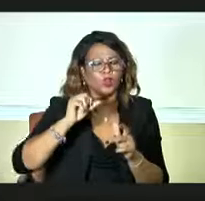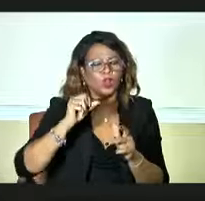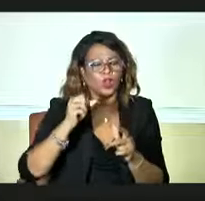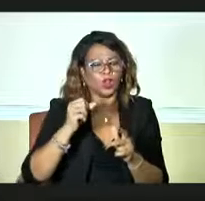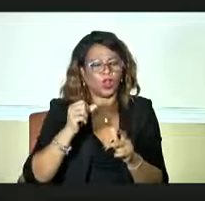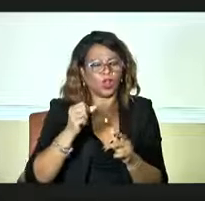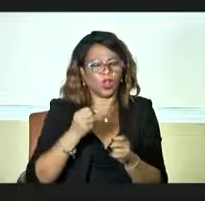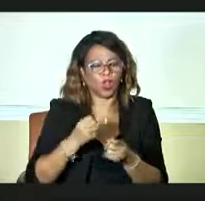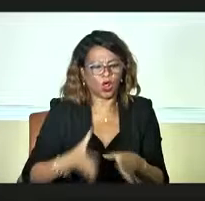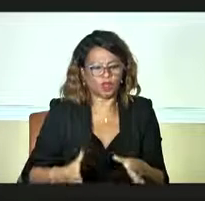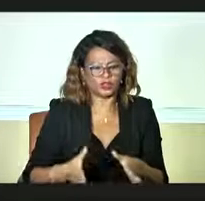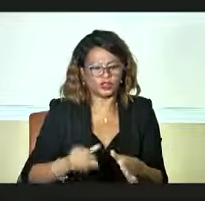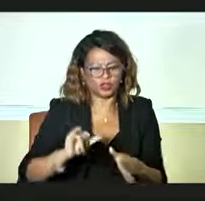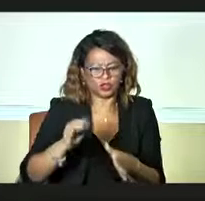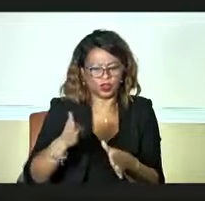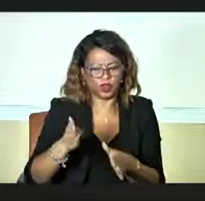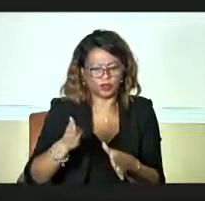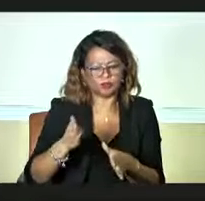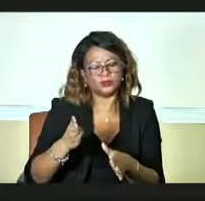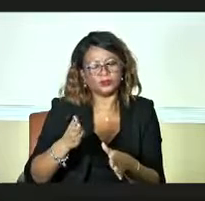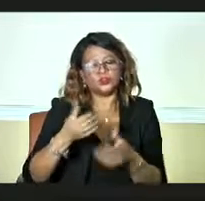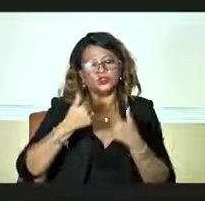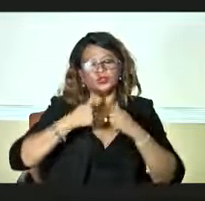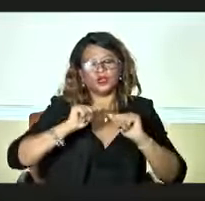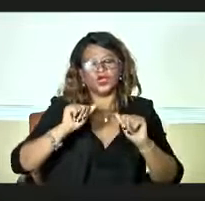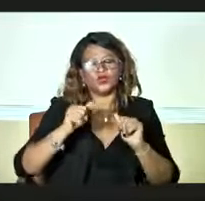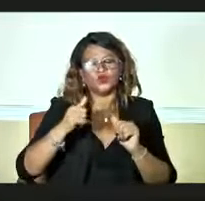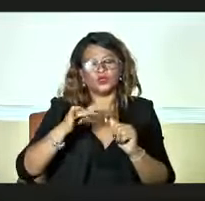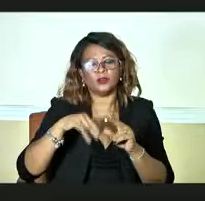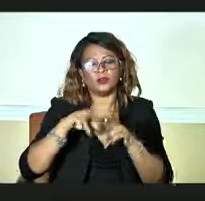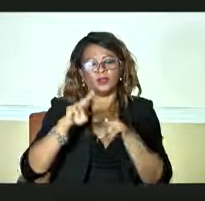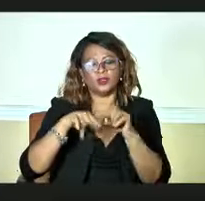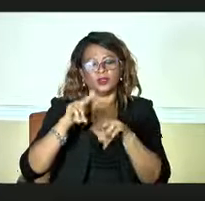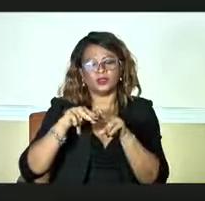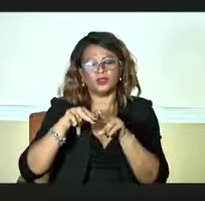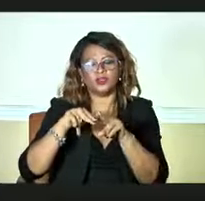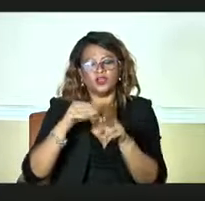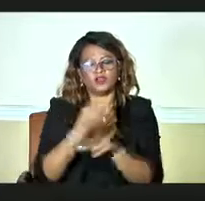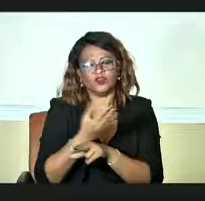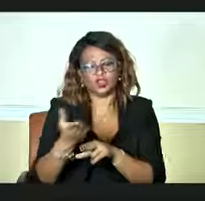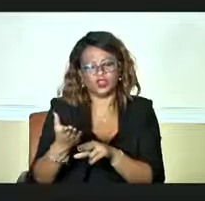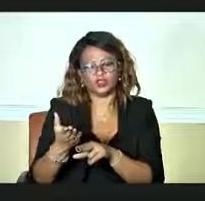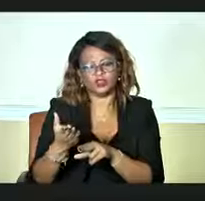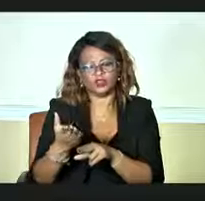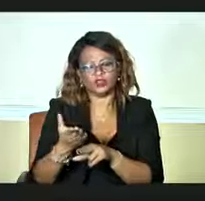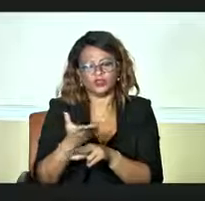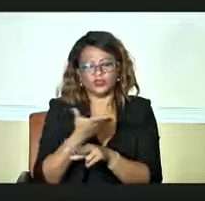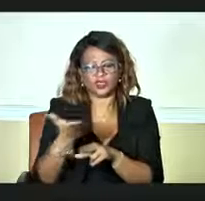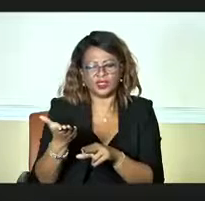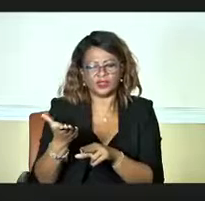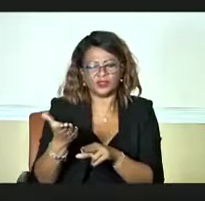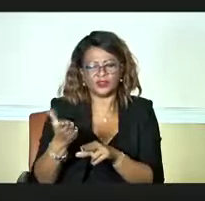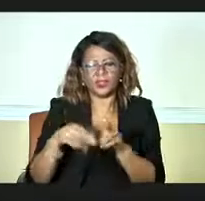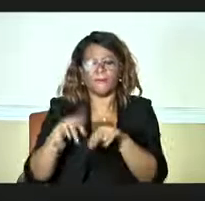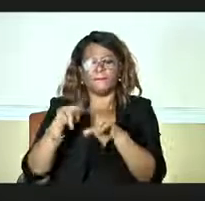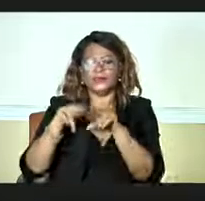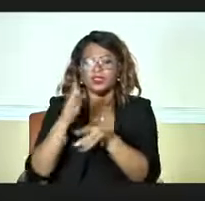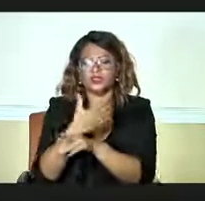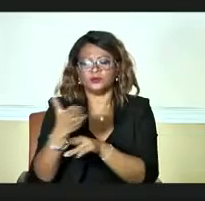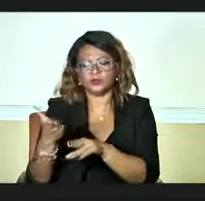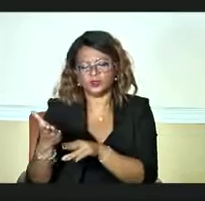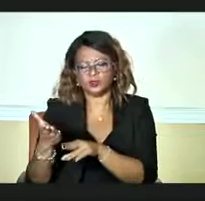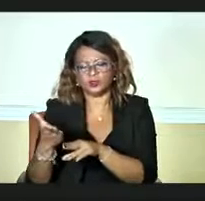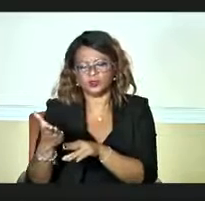and cannot at this time try to rebuild by replacing furniture, appliances, and of course, building material? Is the